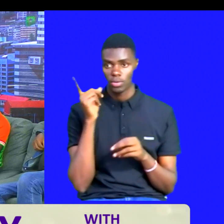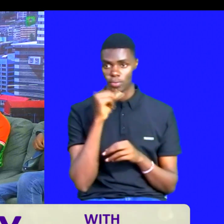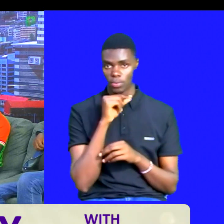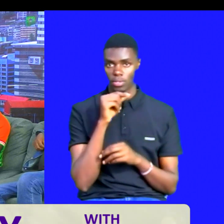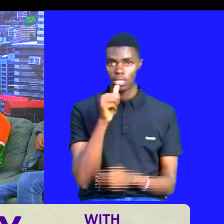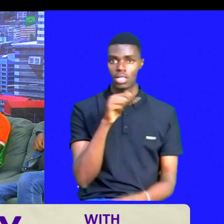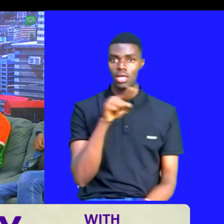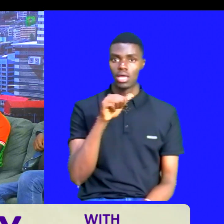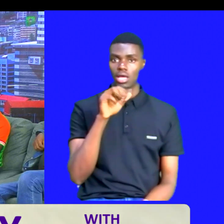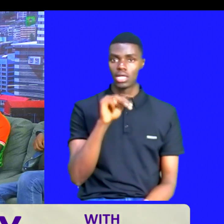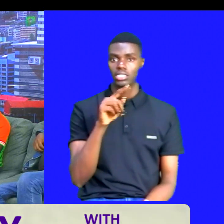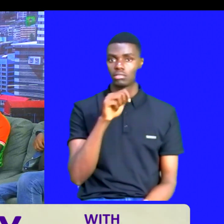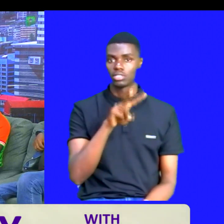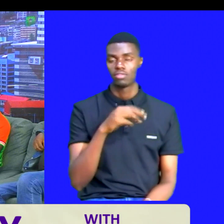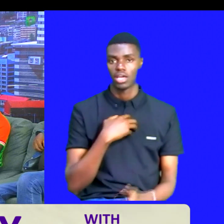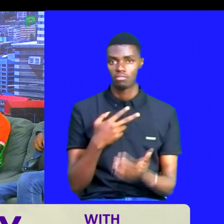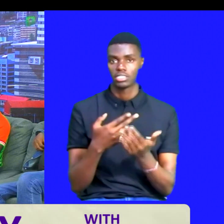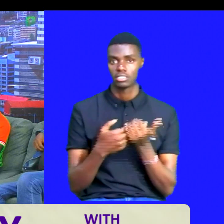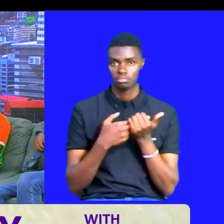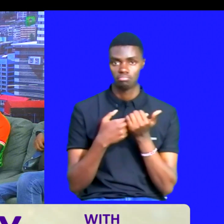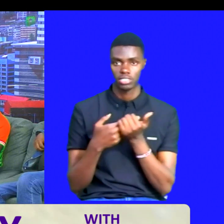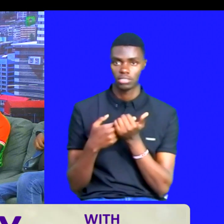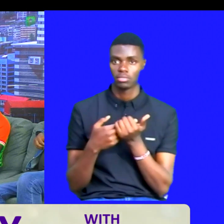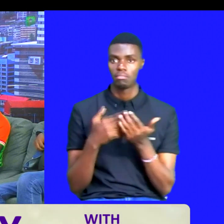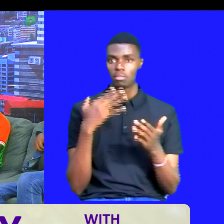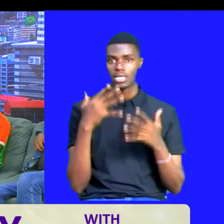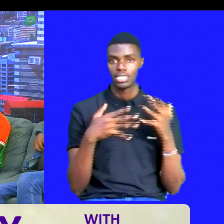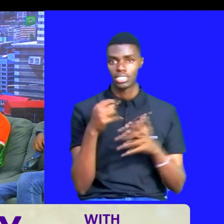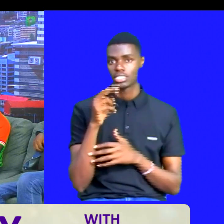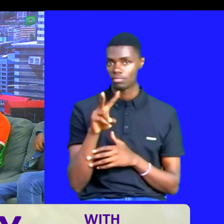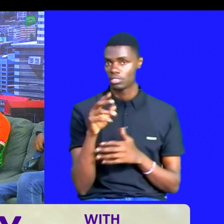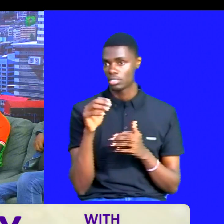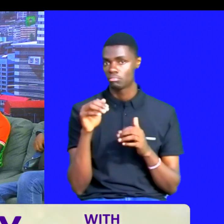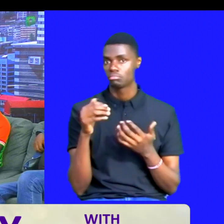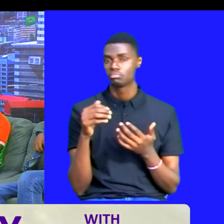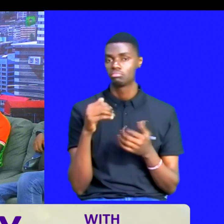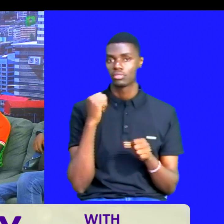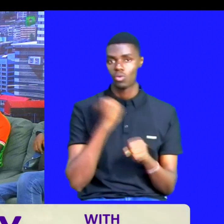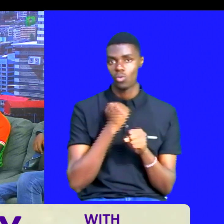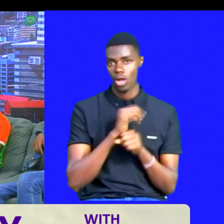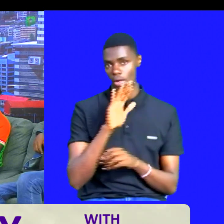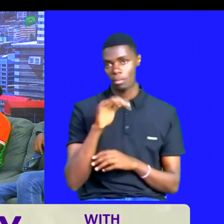TV, they've taken the rights the for partnership, yes. So maybe Science TV. Amen. Because